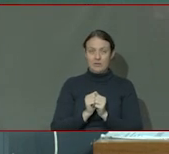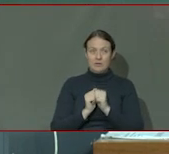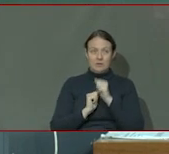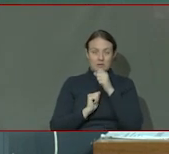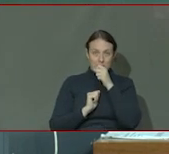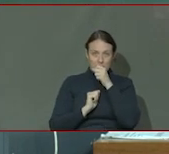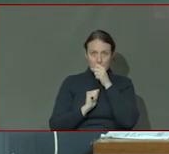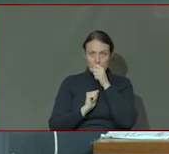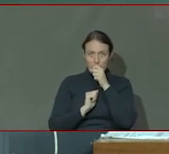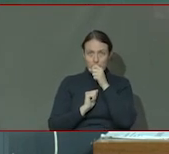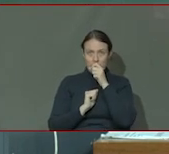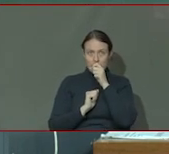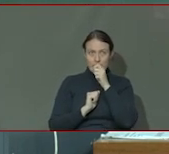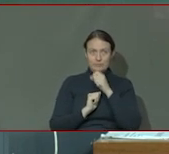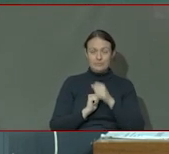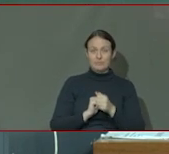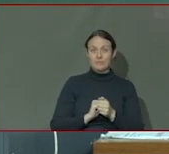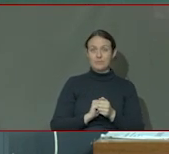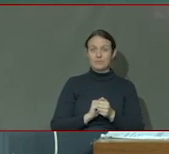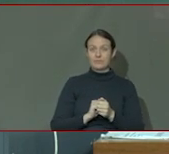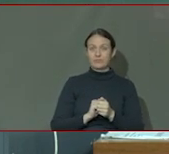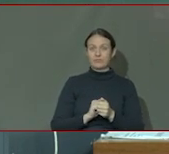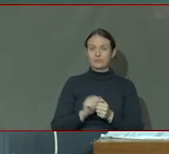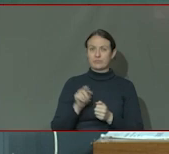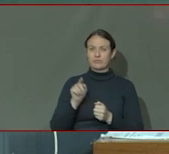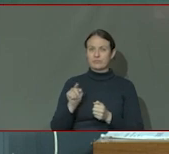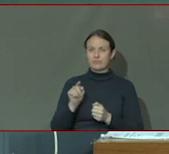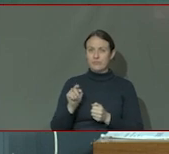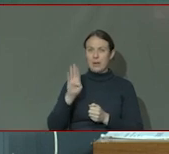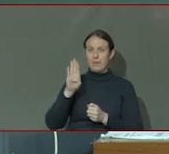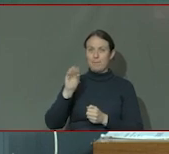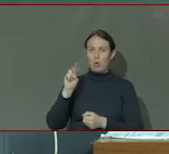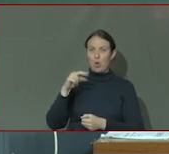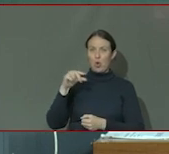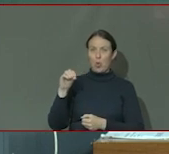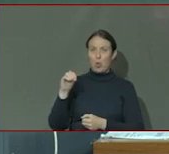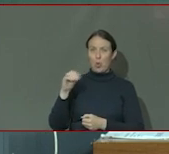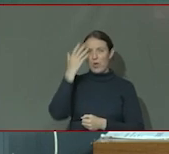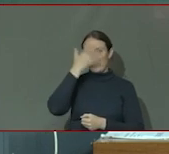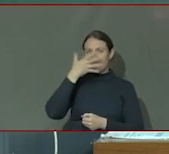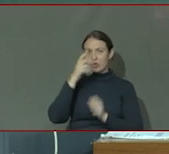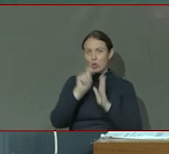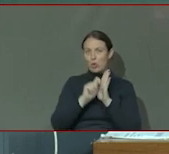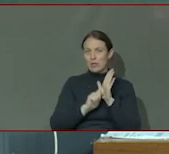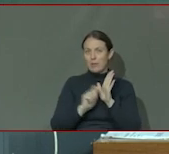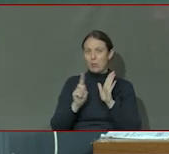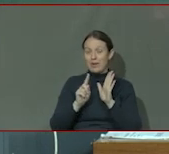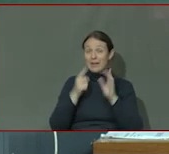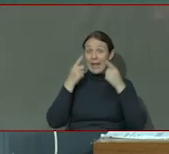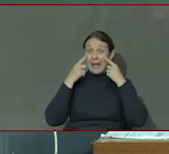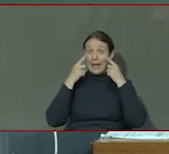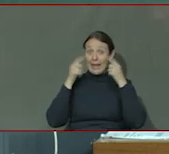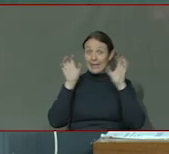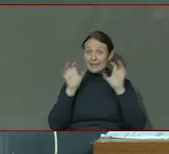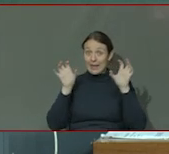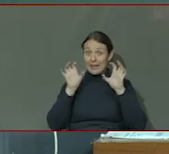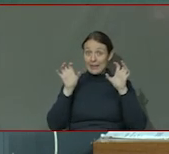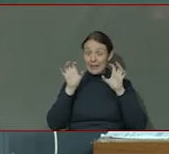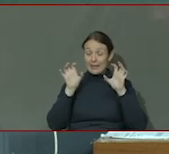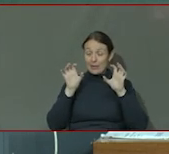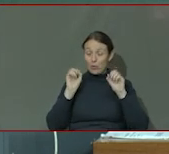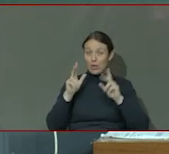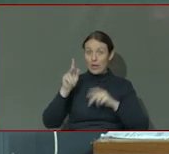Let's look at Bongo. Now, you tell me, please, Bongo's phenotype. Here, it's all about eye color.